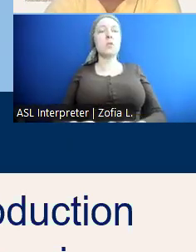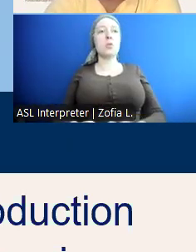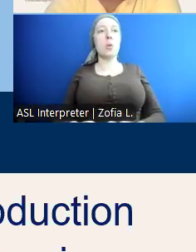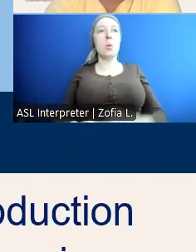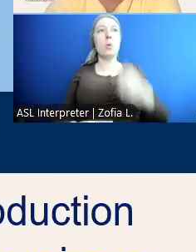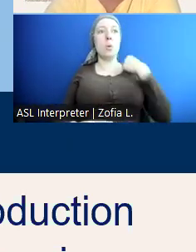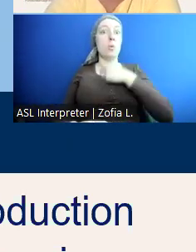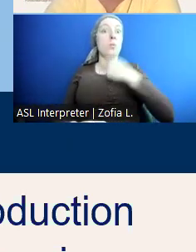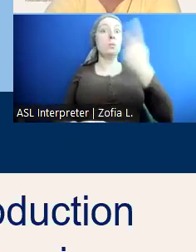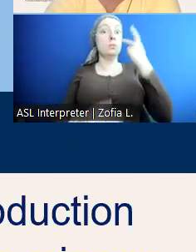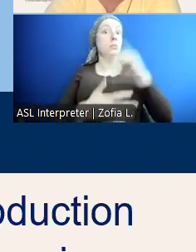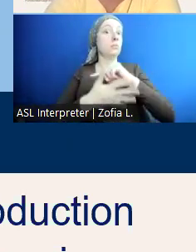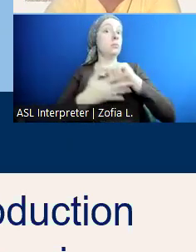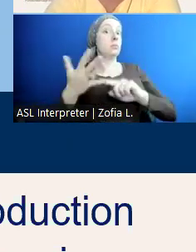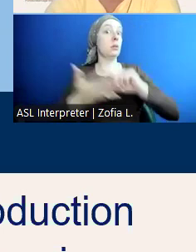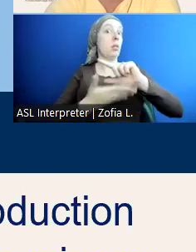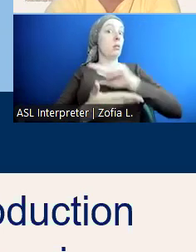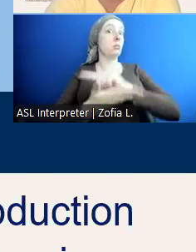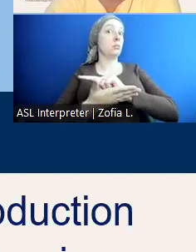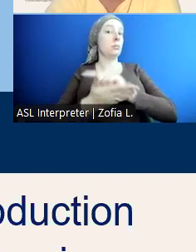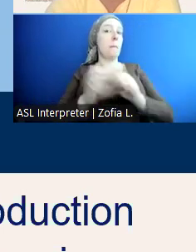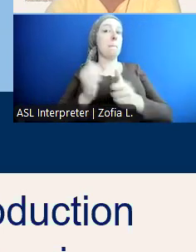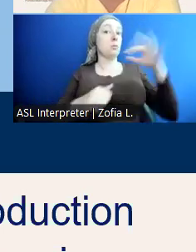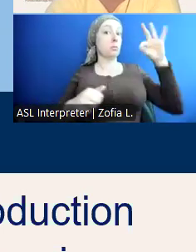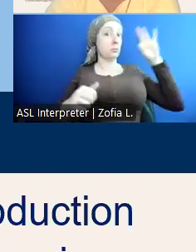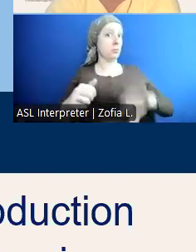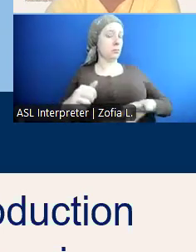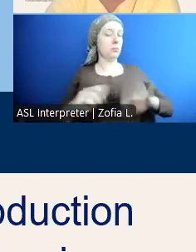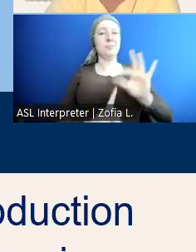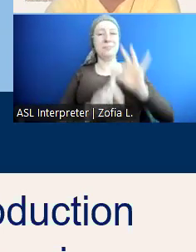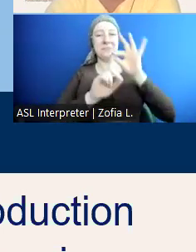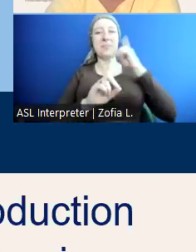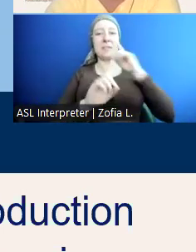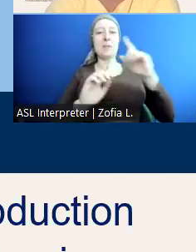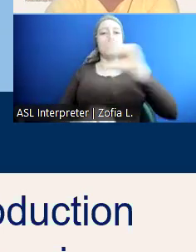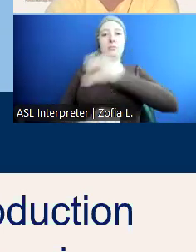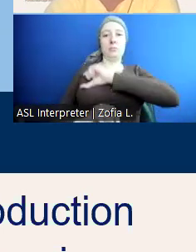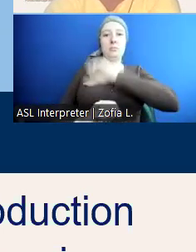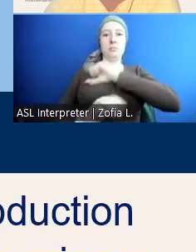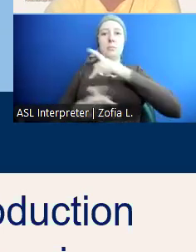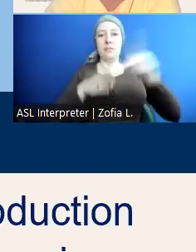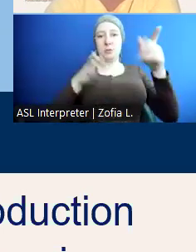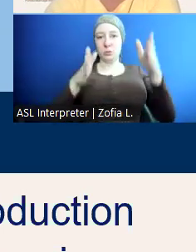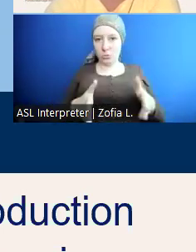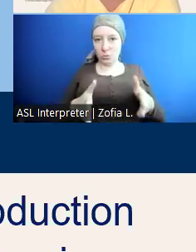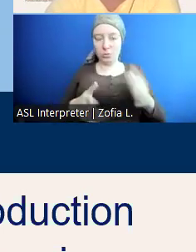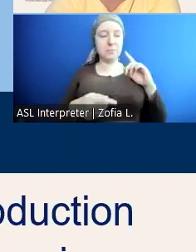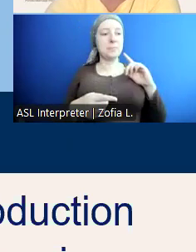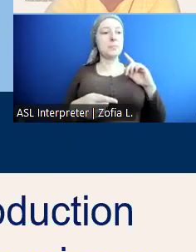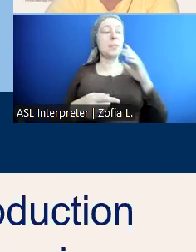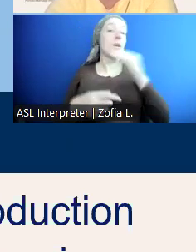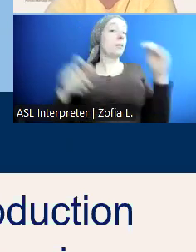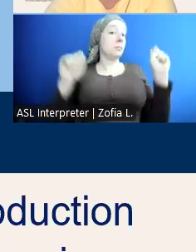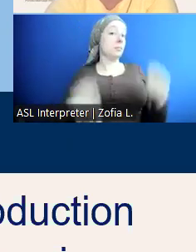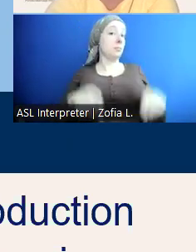these laws as most useful, especially for law enforcement professionals and